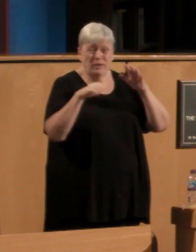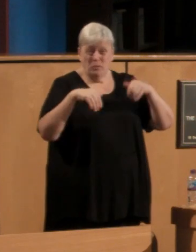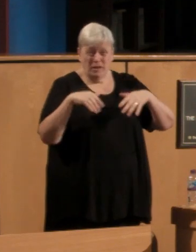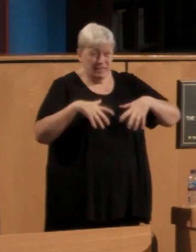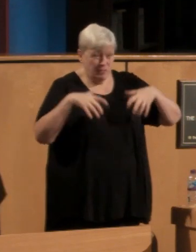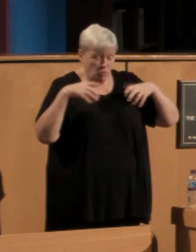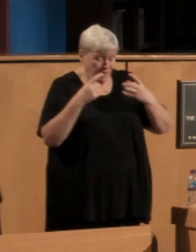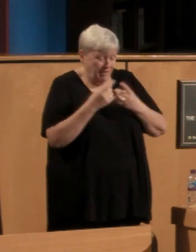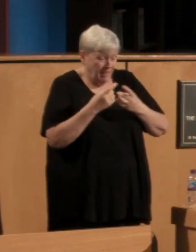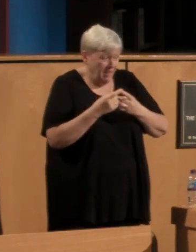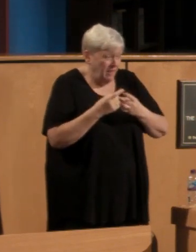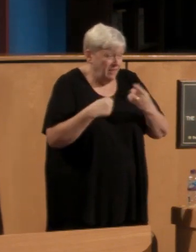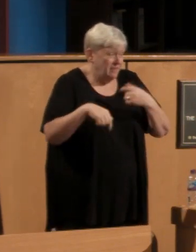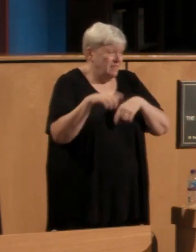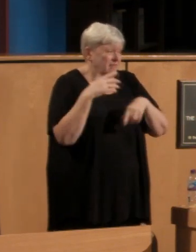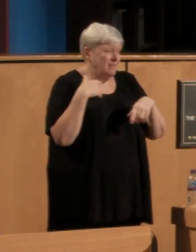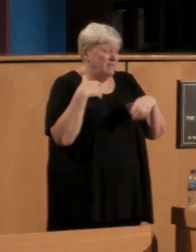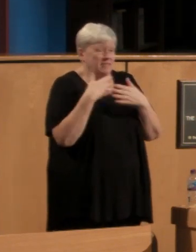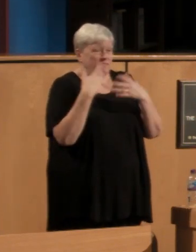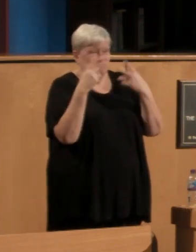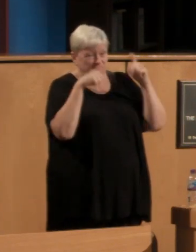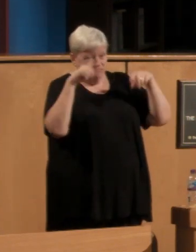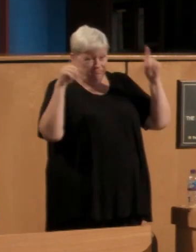like landlordism and demons.